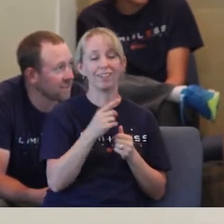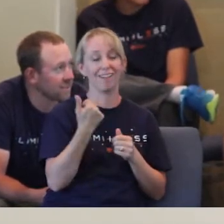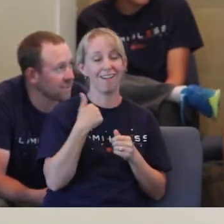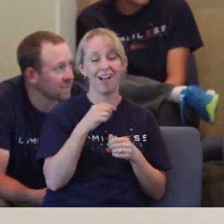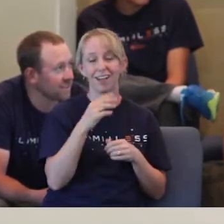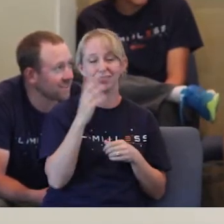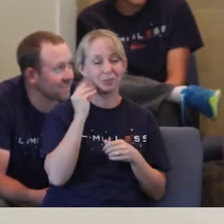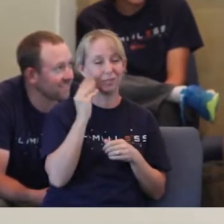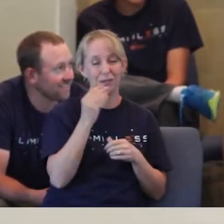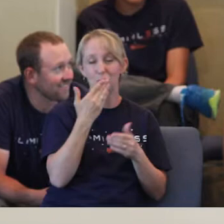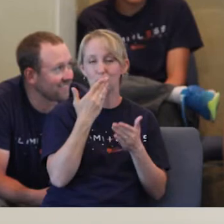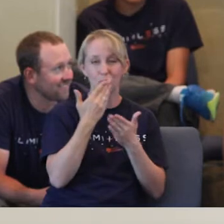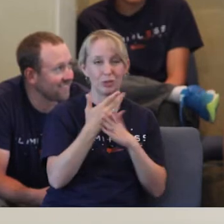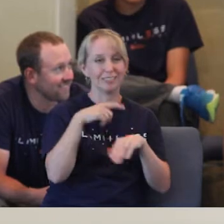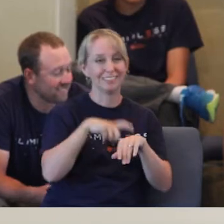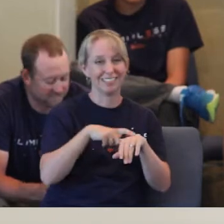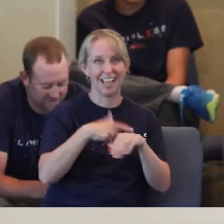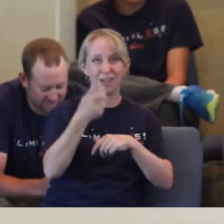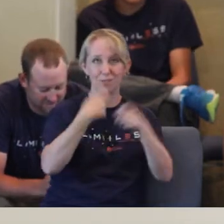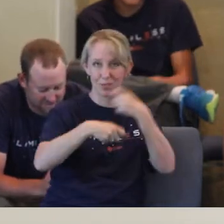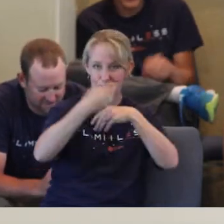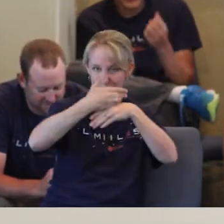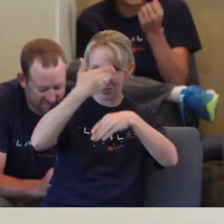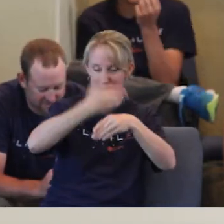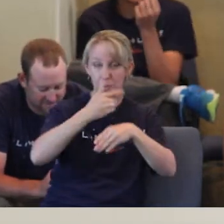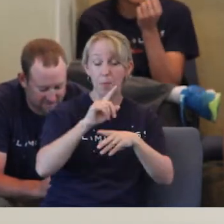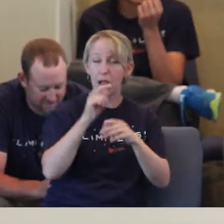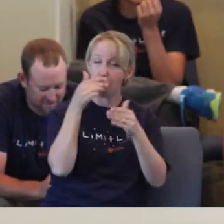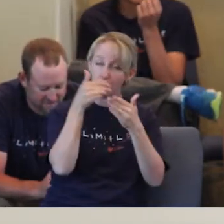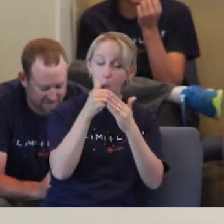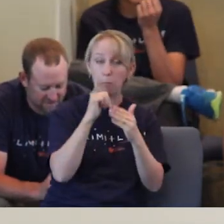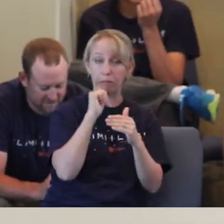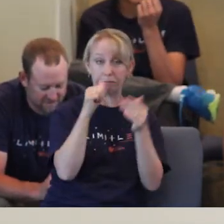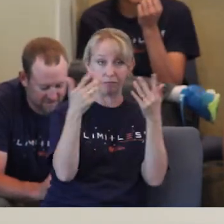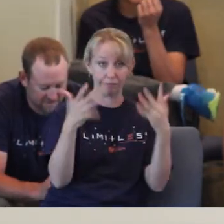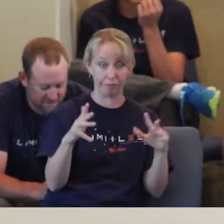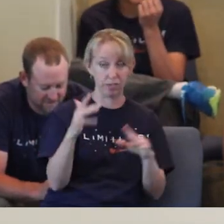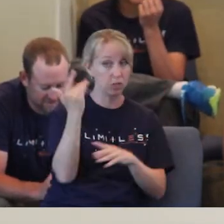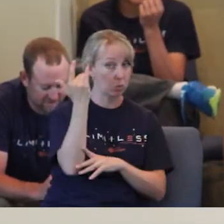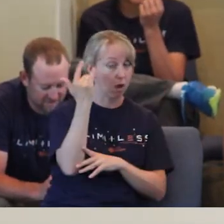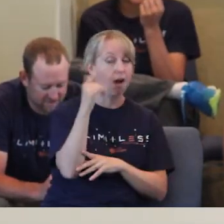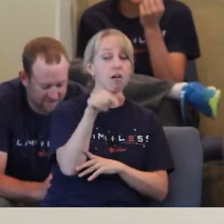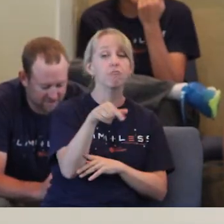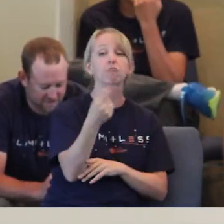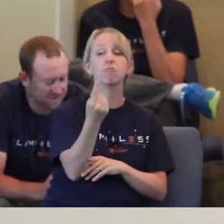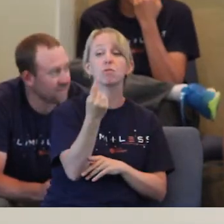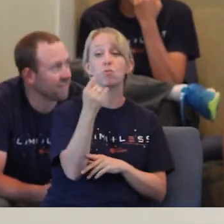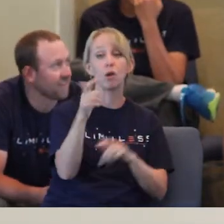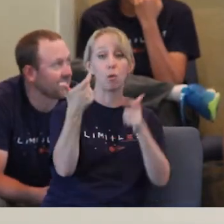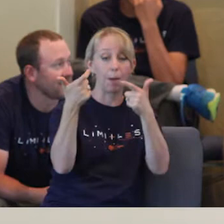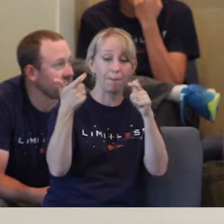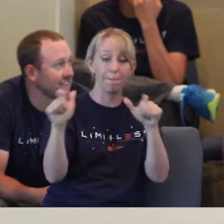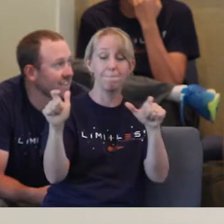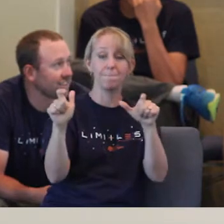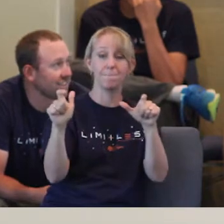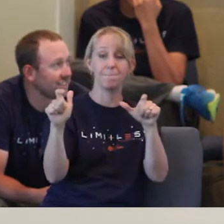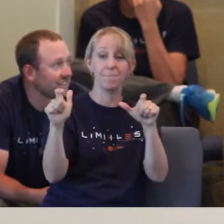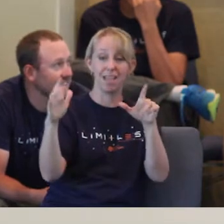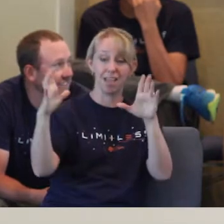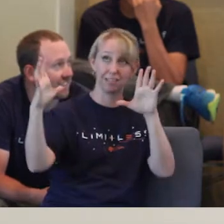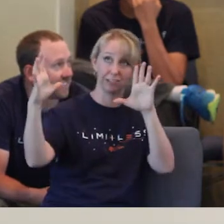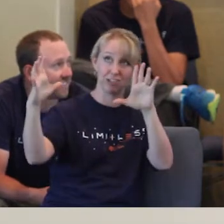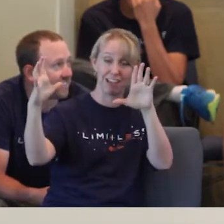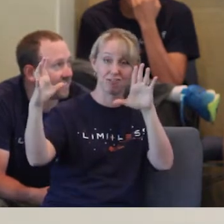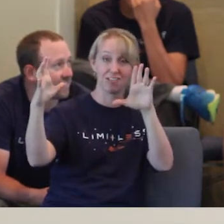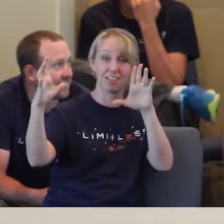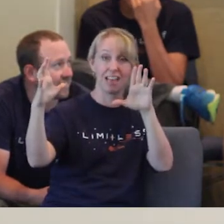them. And yeah, we had a really fun time replacing windows, but we almost didn't get our project done